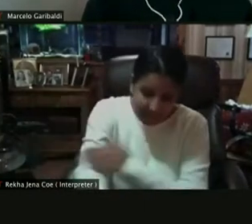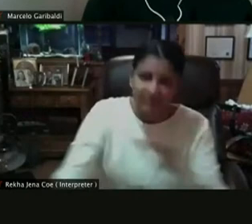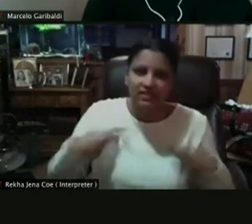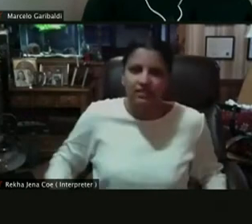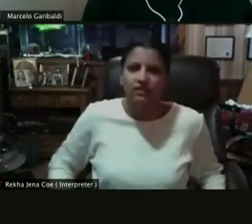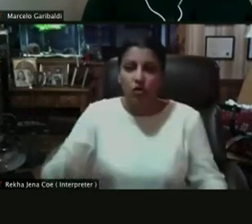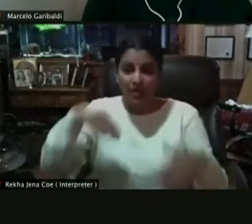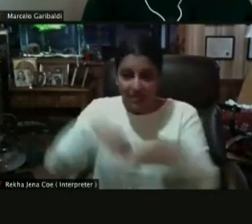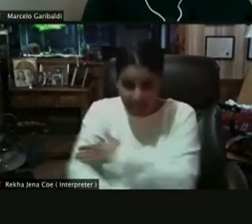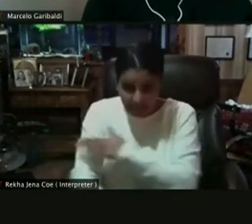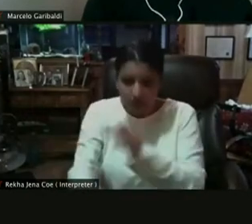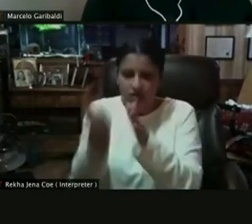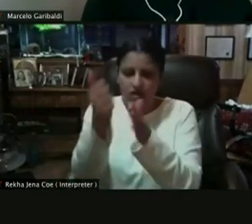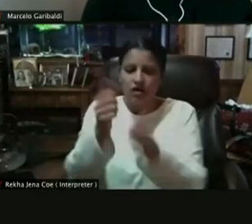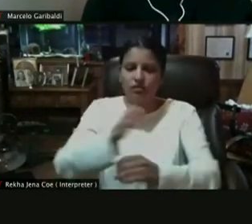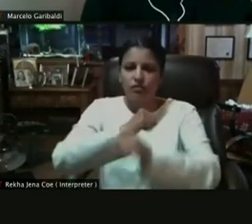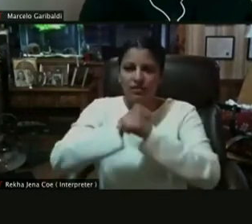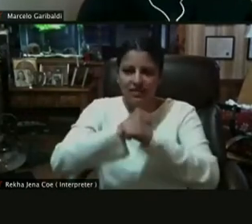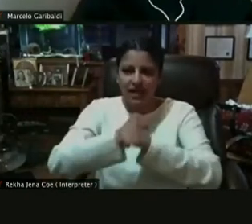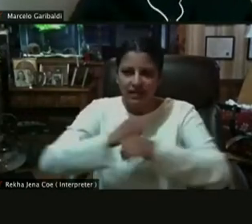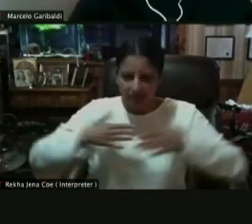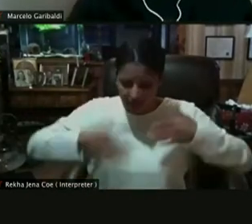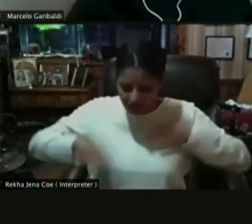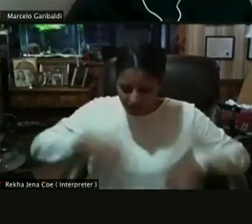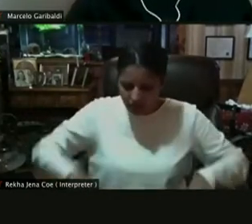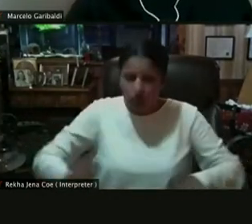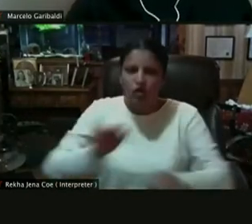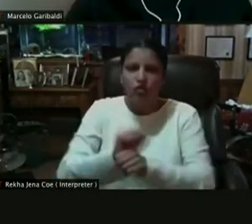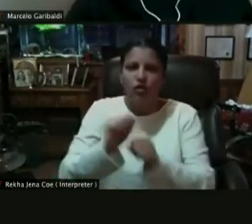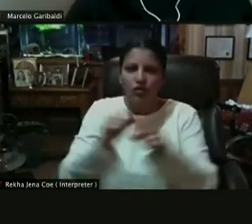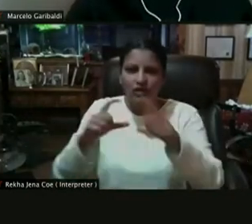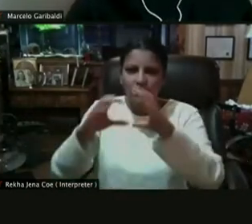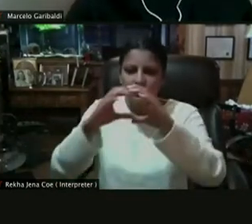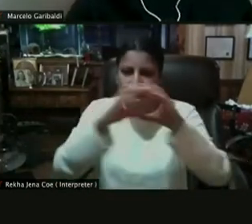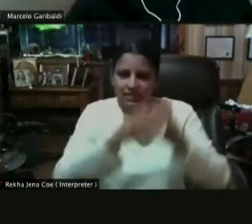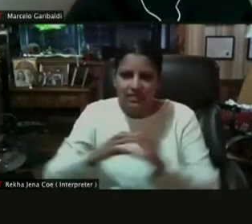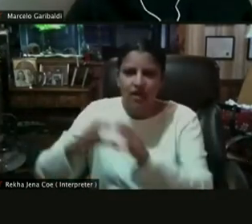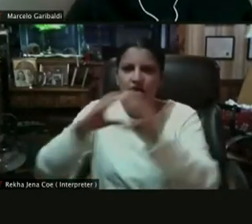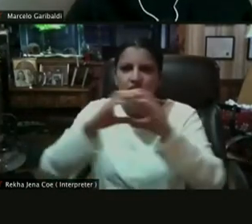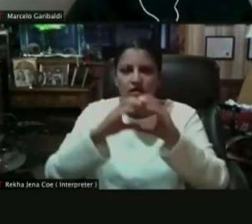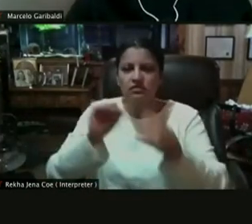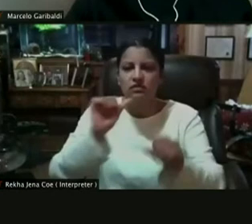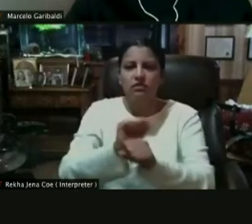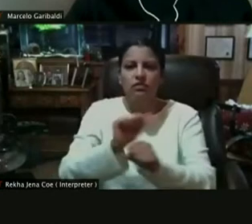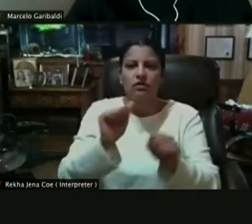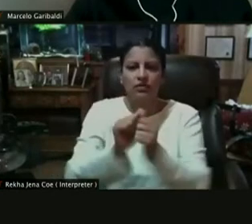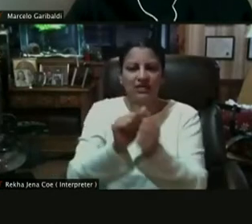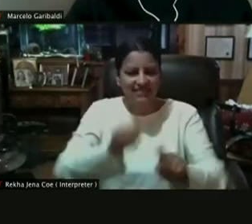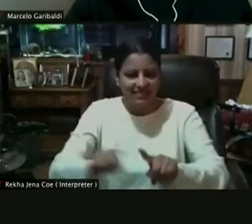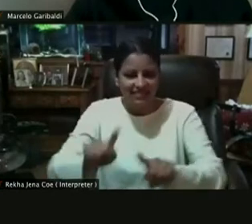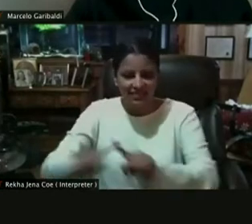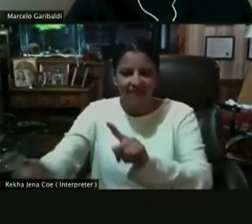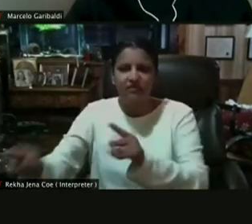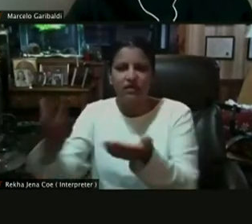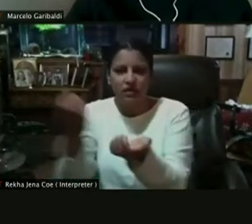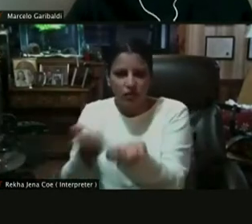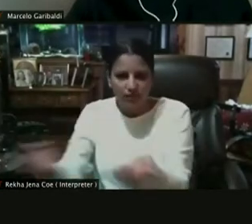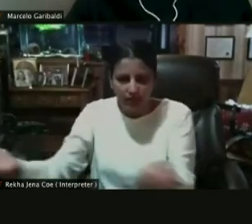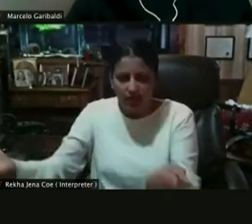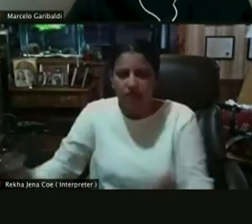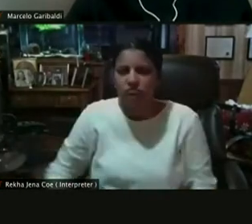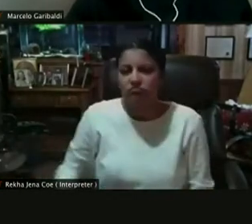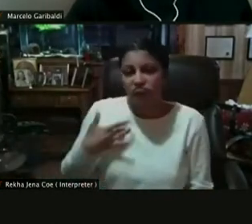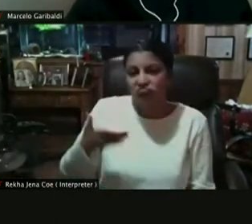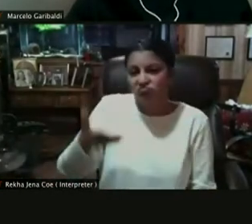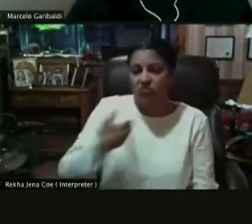wear, pipetting things, working with cells, working with different instruments. Usually there's, you know, mentoring. You'll